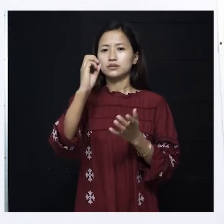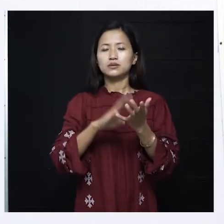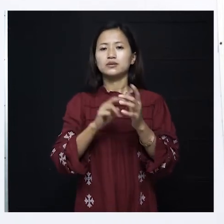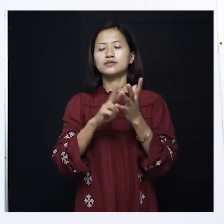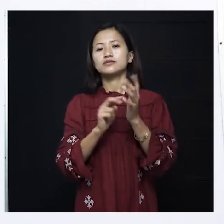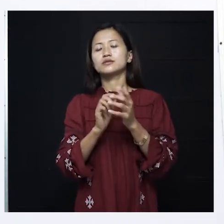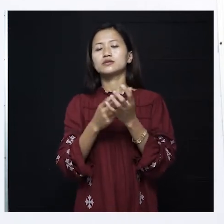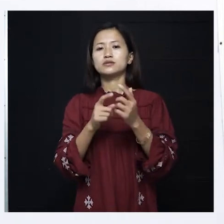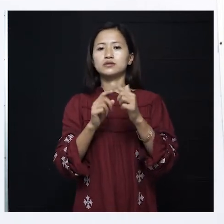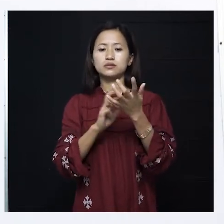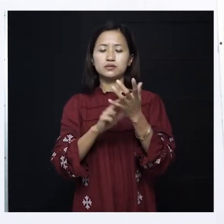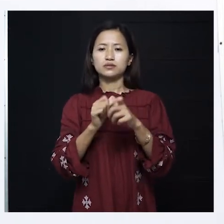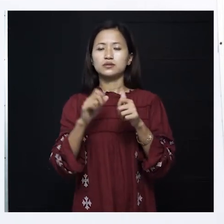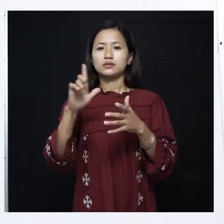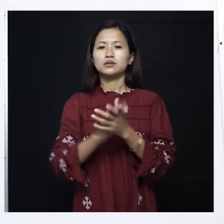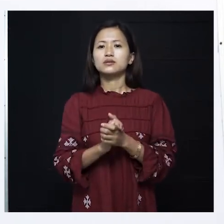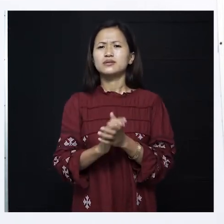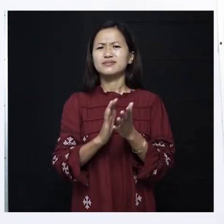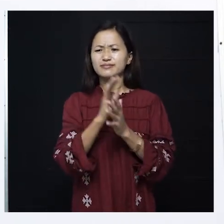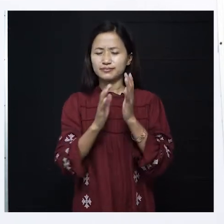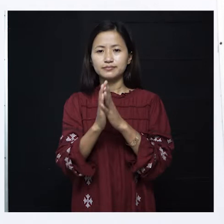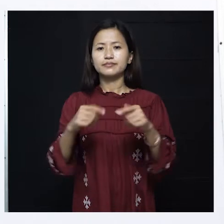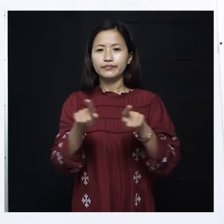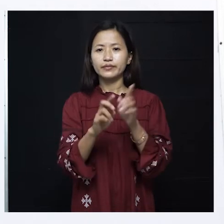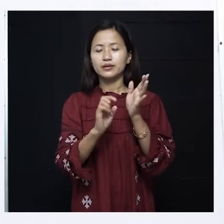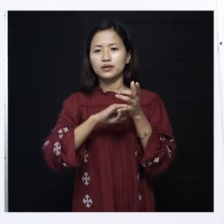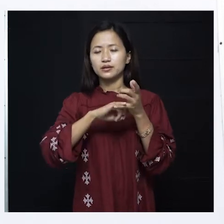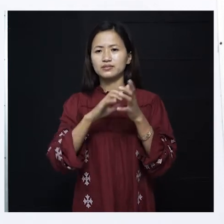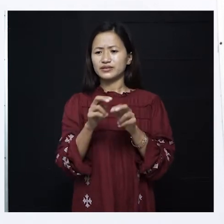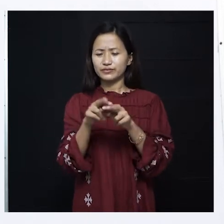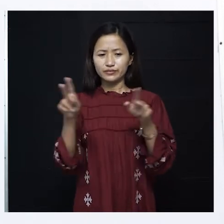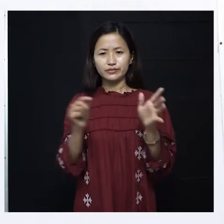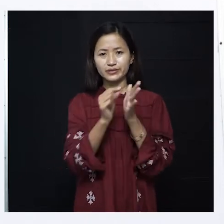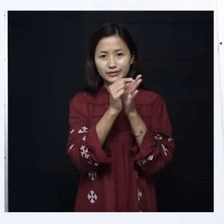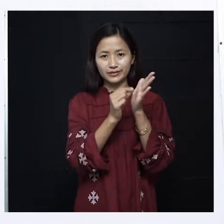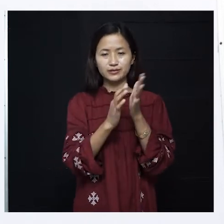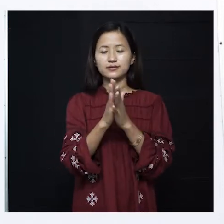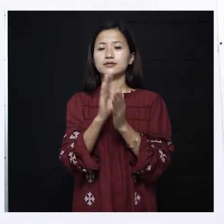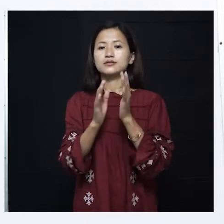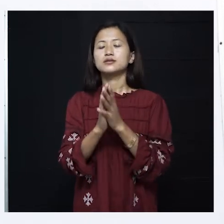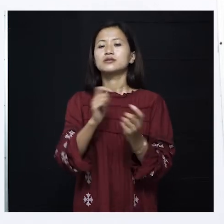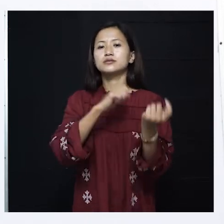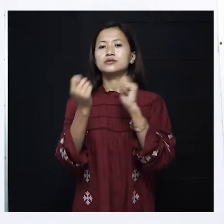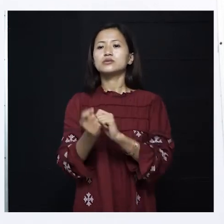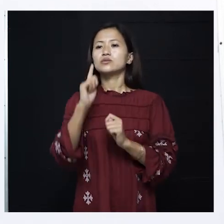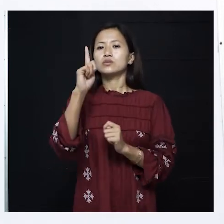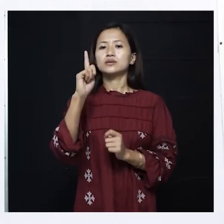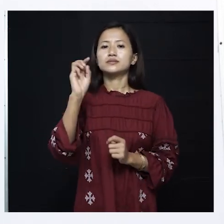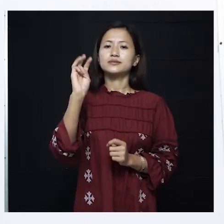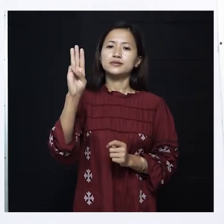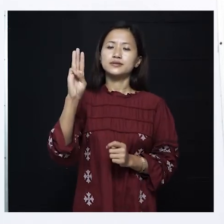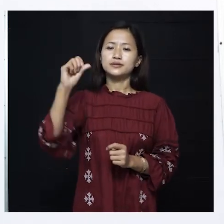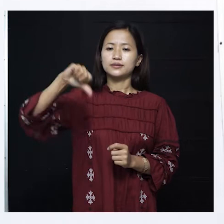conventional sign and symbol, in the textbook they have given lots of sign, isn't it? You can turn to page 139.